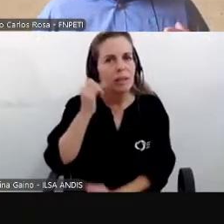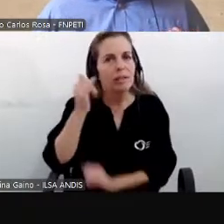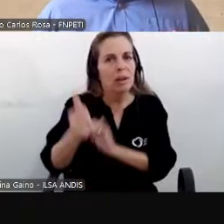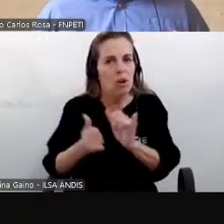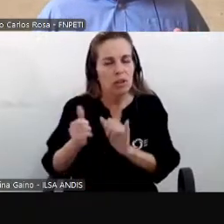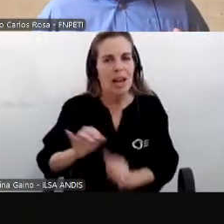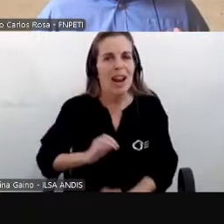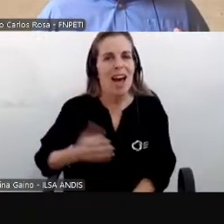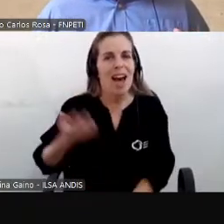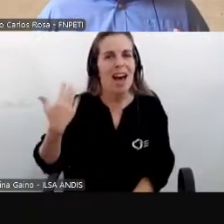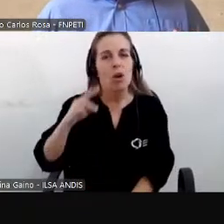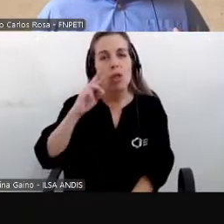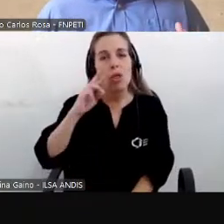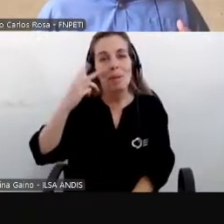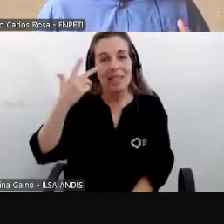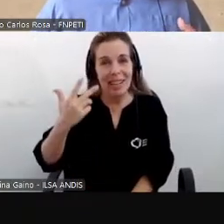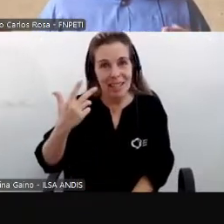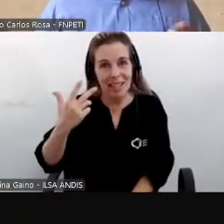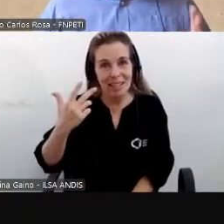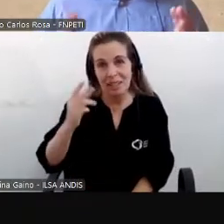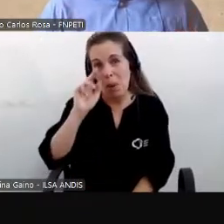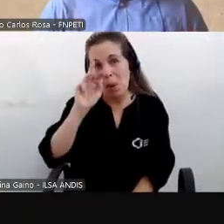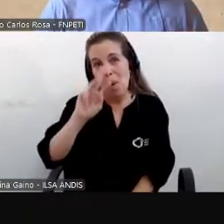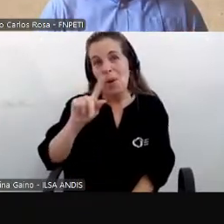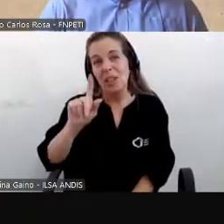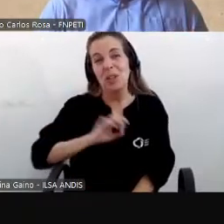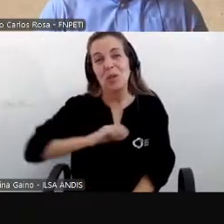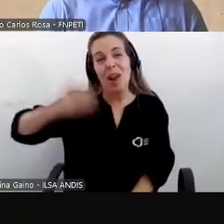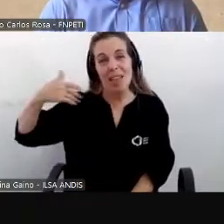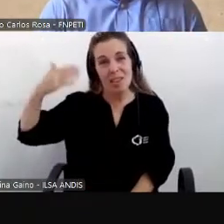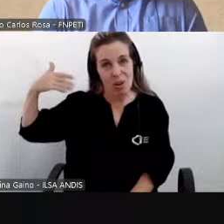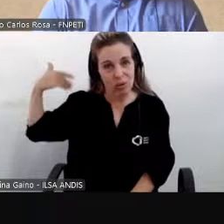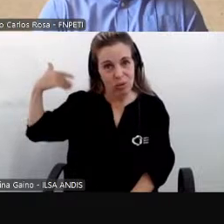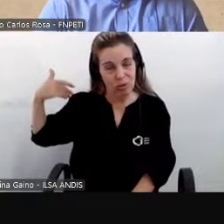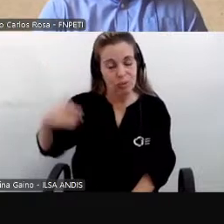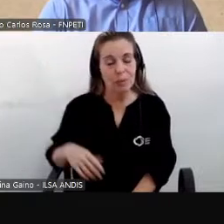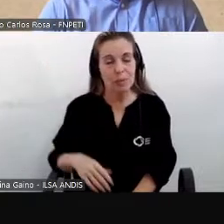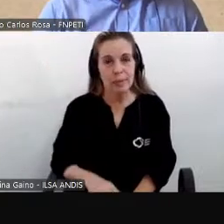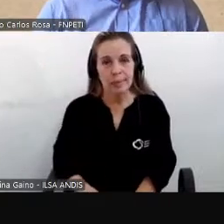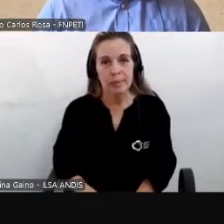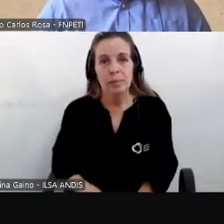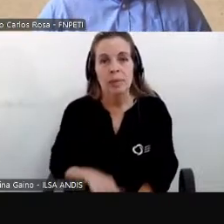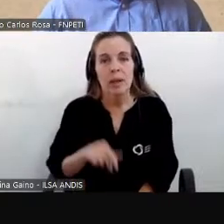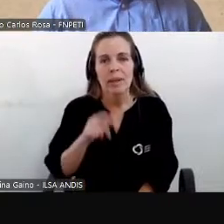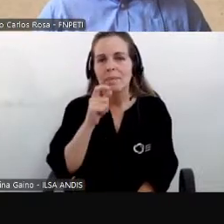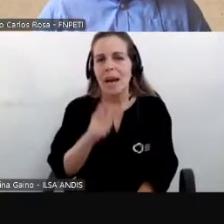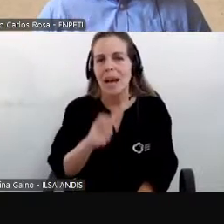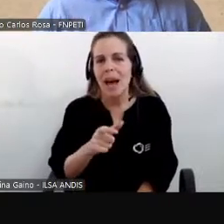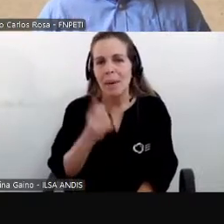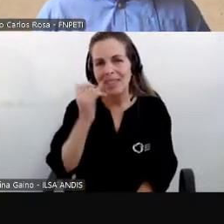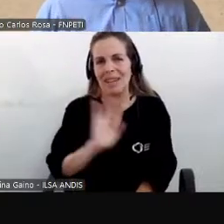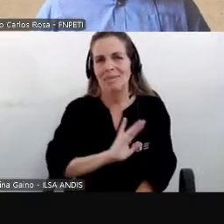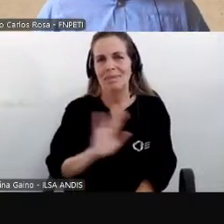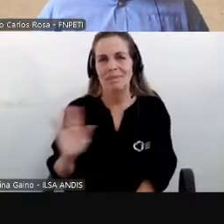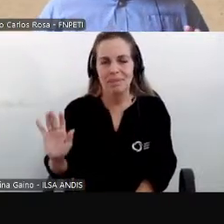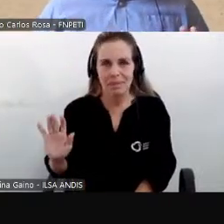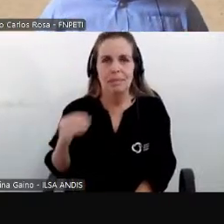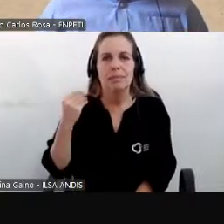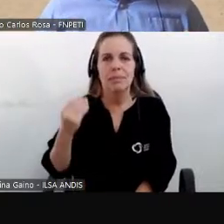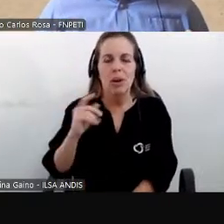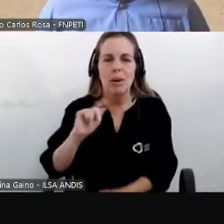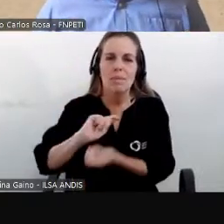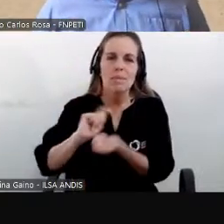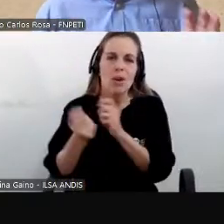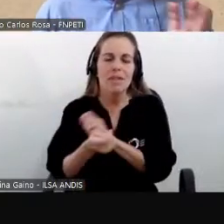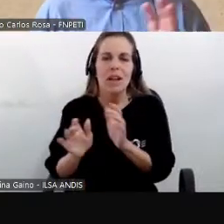it is important to say that in the year 2003, that is to say, 21 years ago, this concept